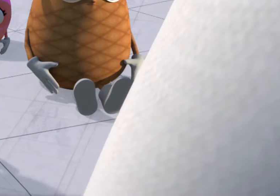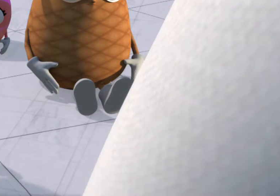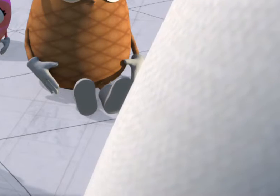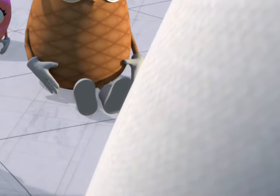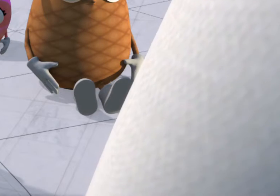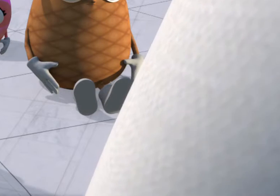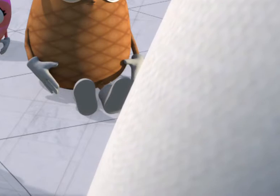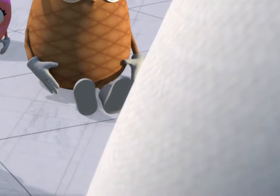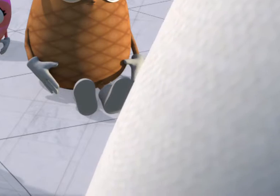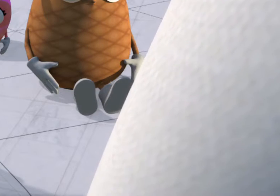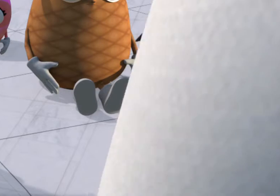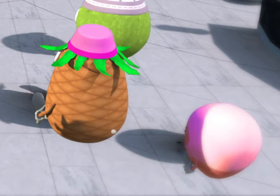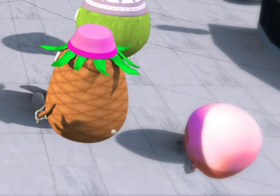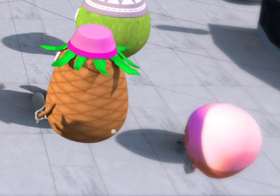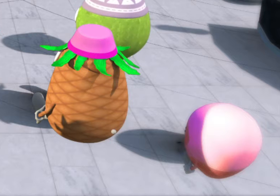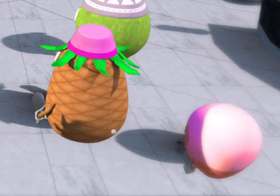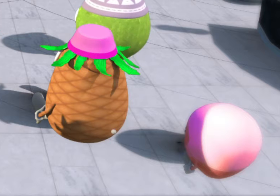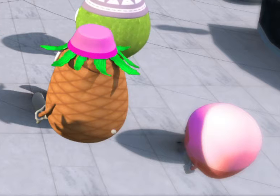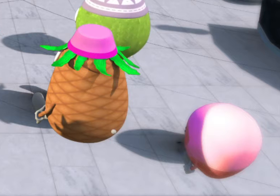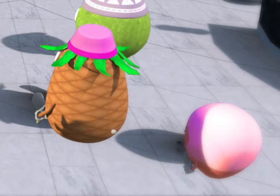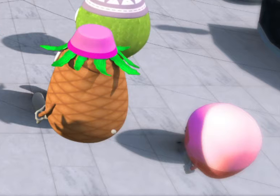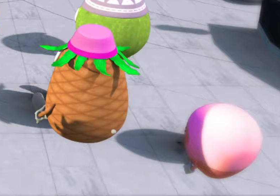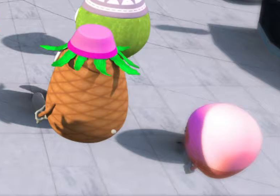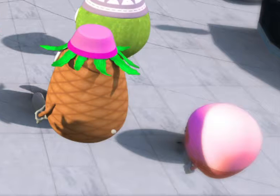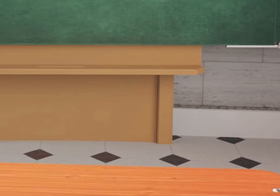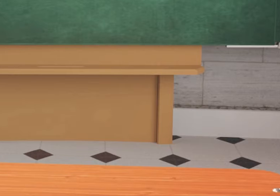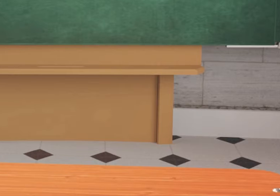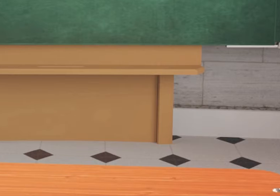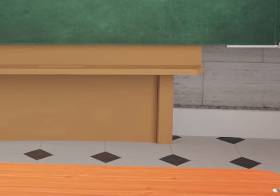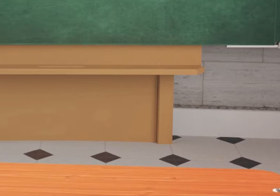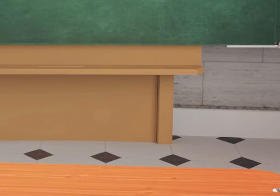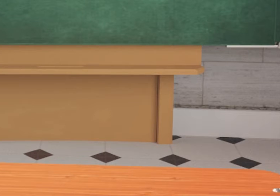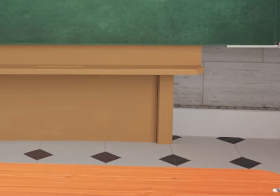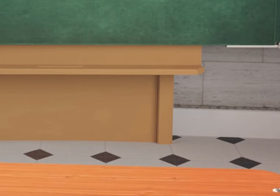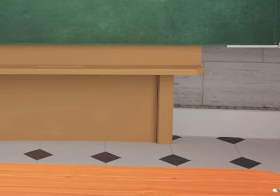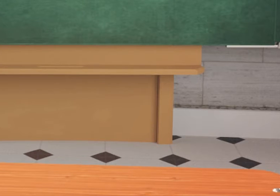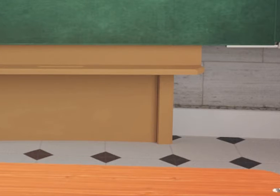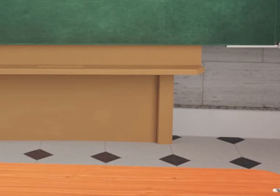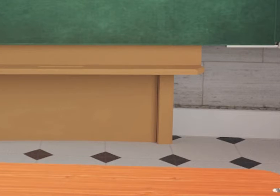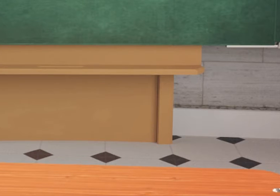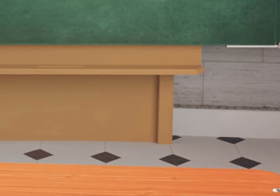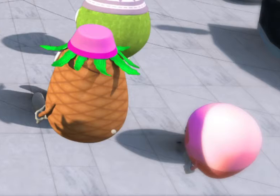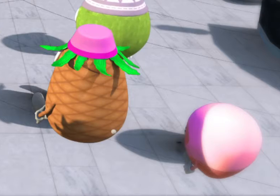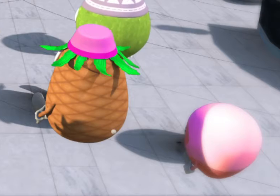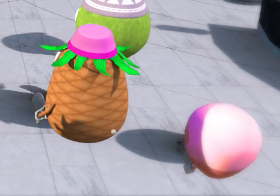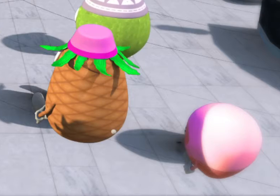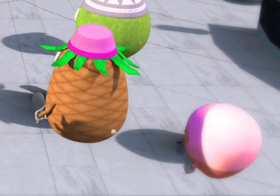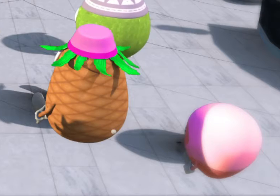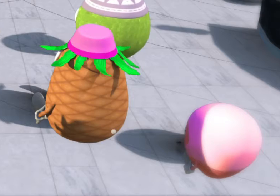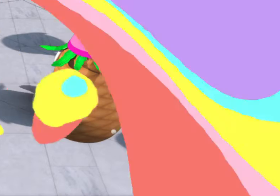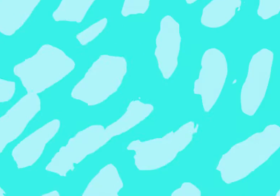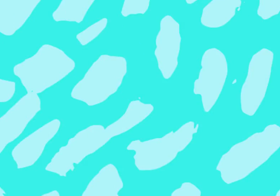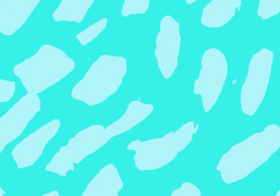from history, which is in the Quran. You can ask questions at the end. Come closer and pay attention.